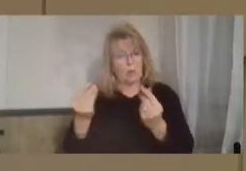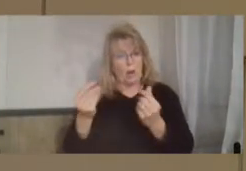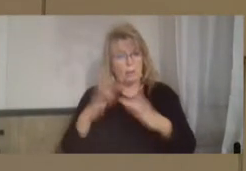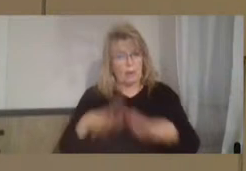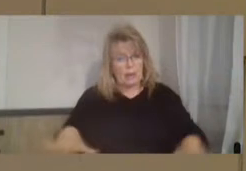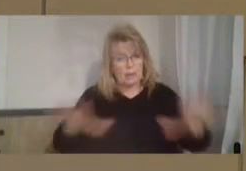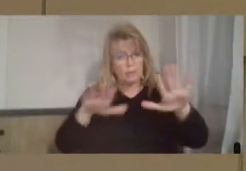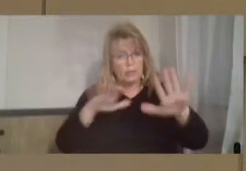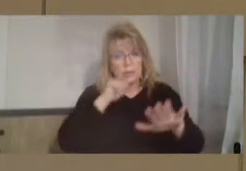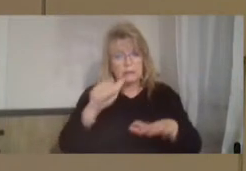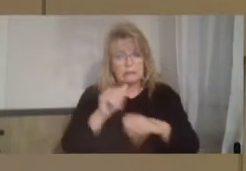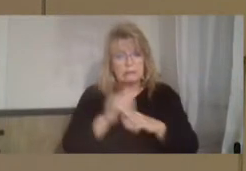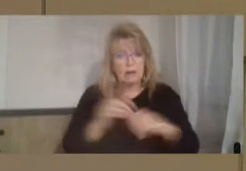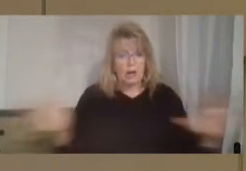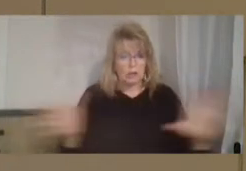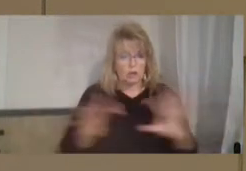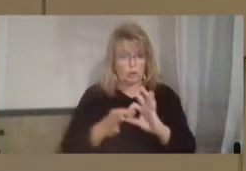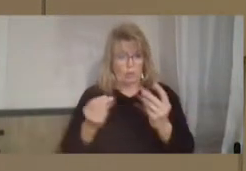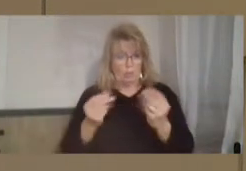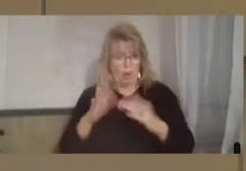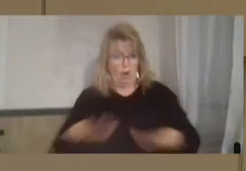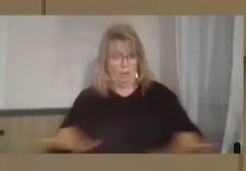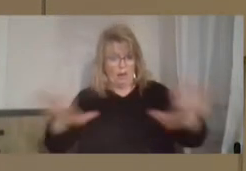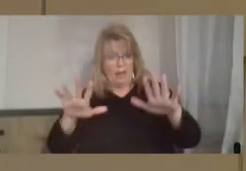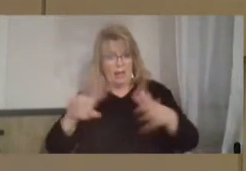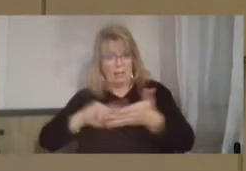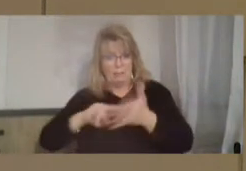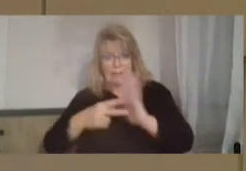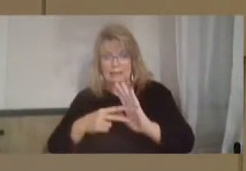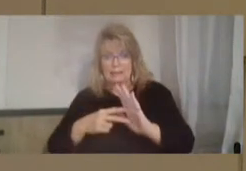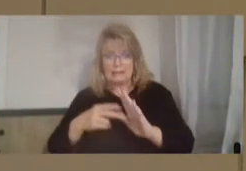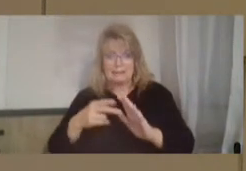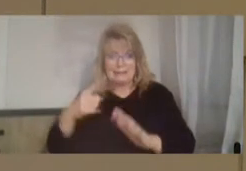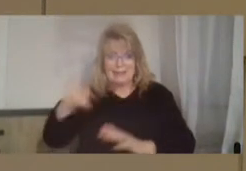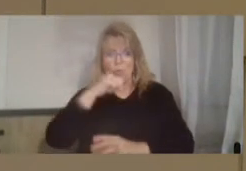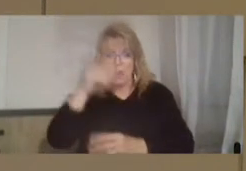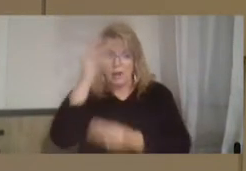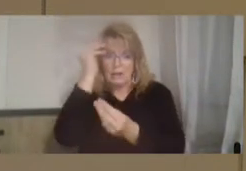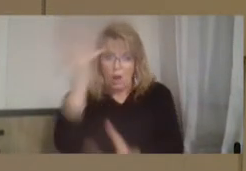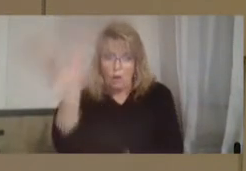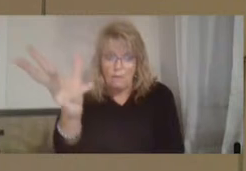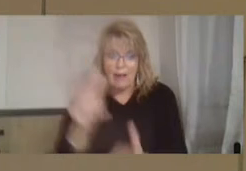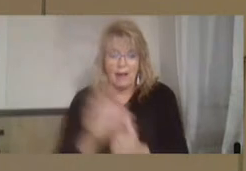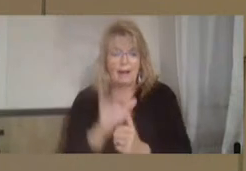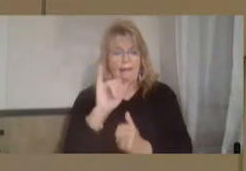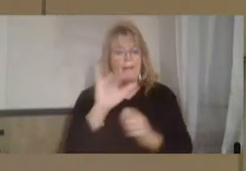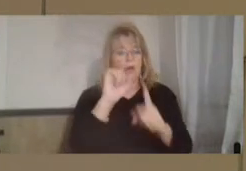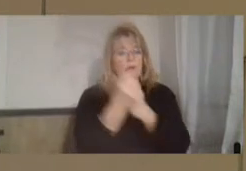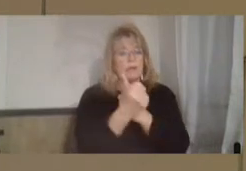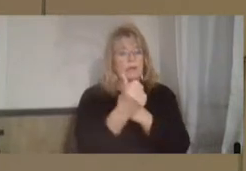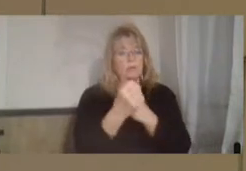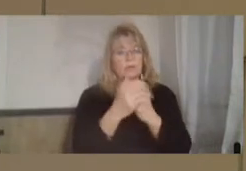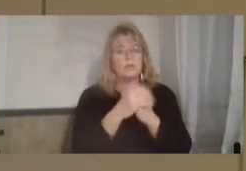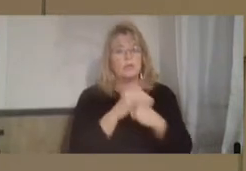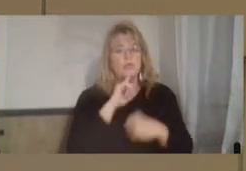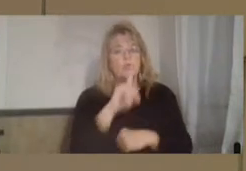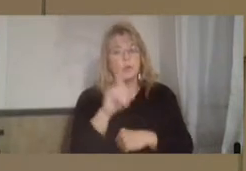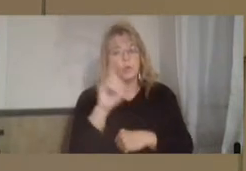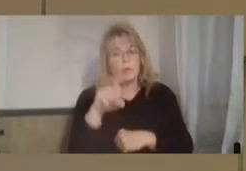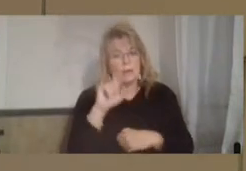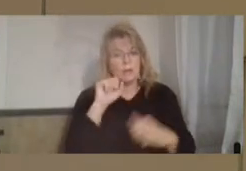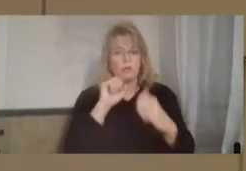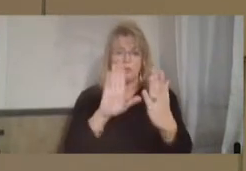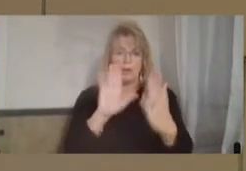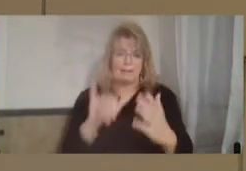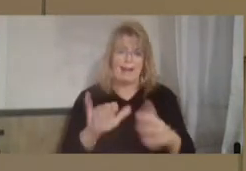an adjoining property, and therefore they were not notified. But in those cases where it is true, we need to address that